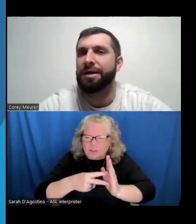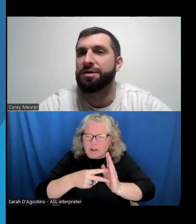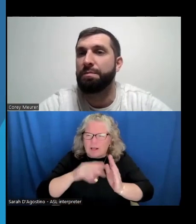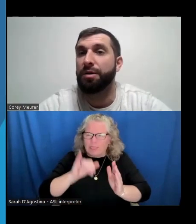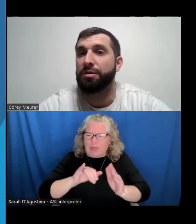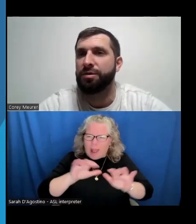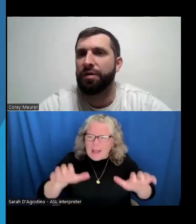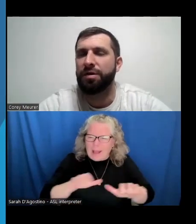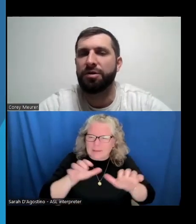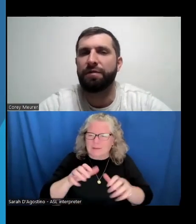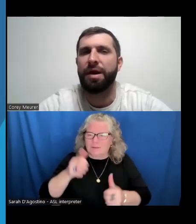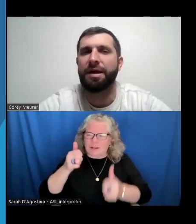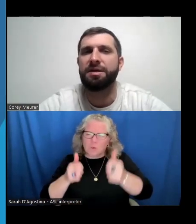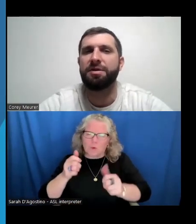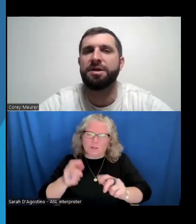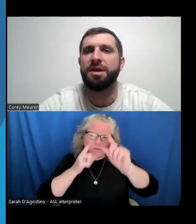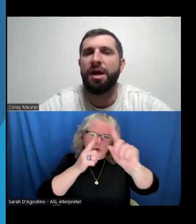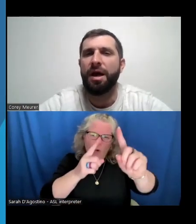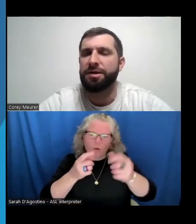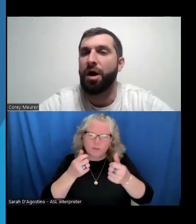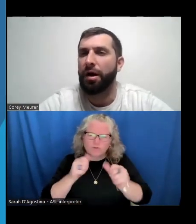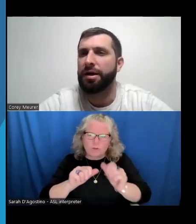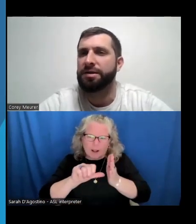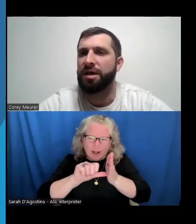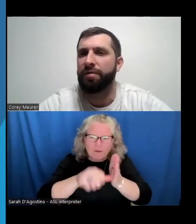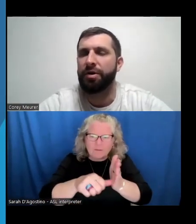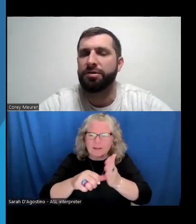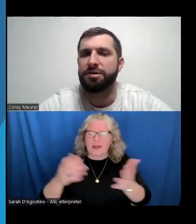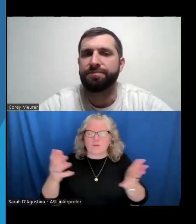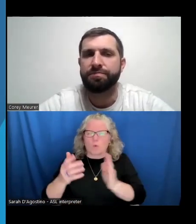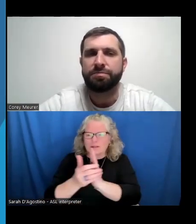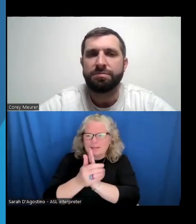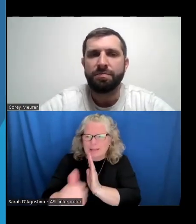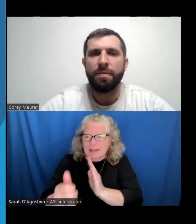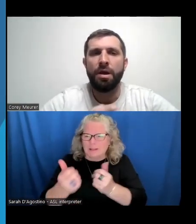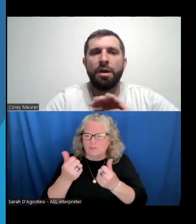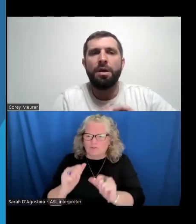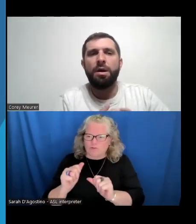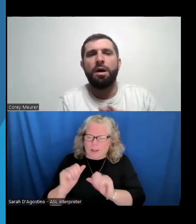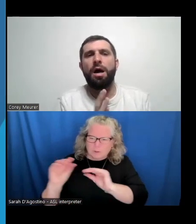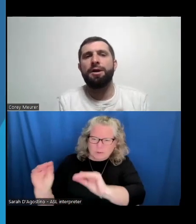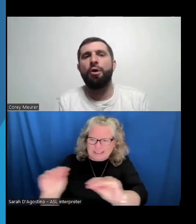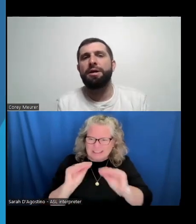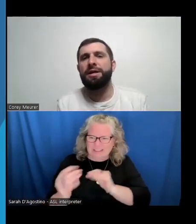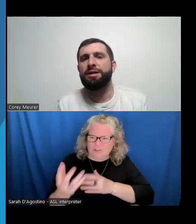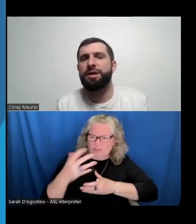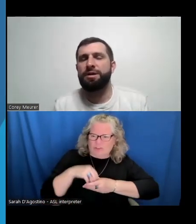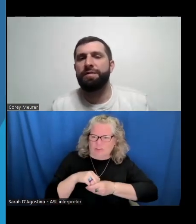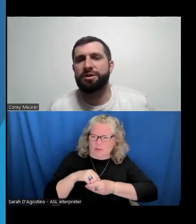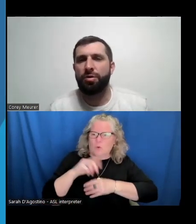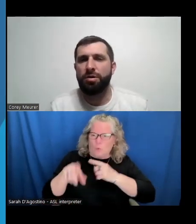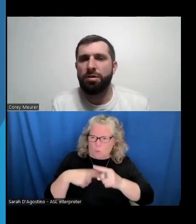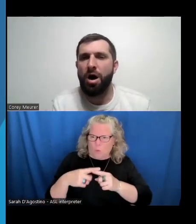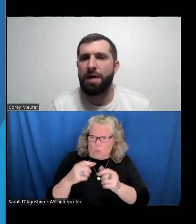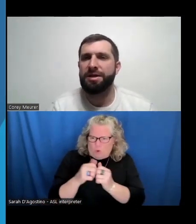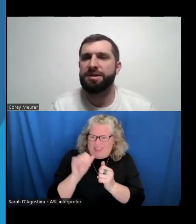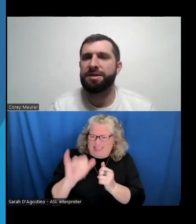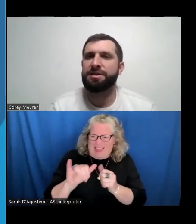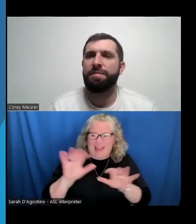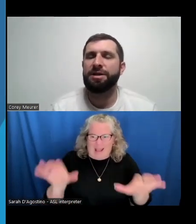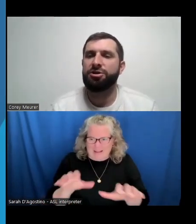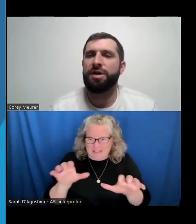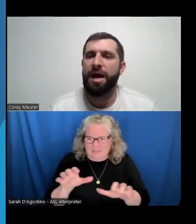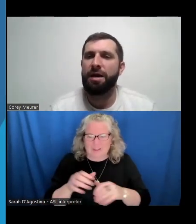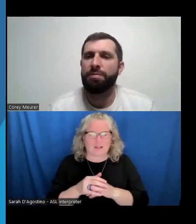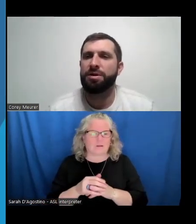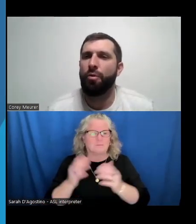are you trying to build within your different activities, and targeting some of those. Knowing each individual obviously